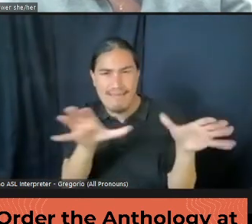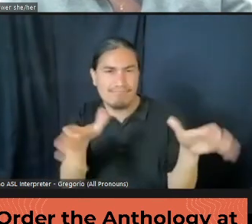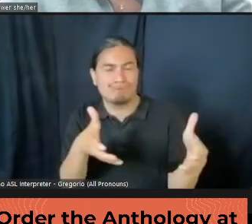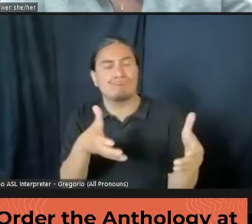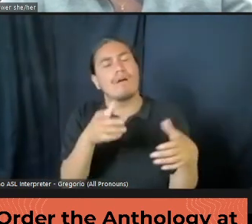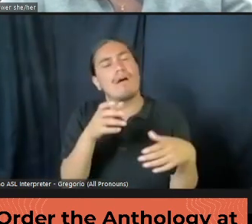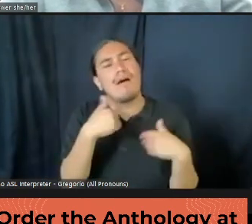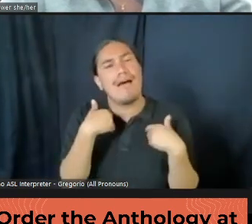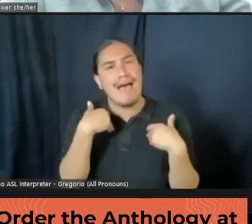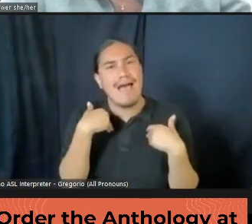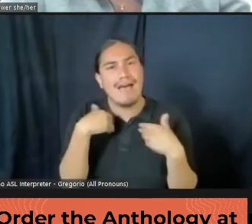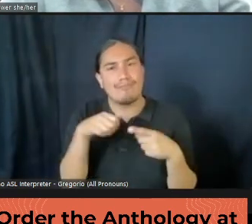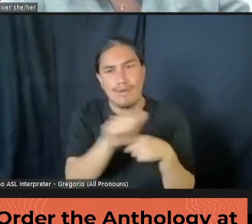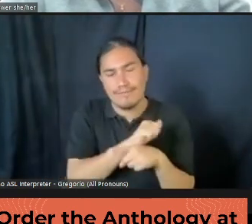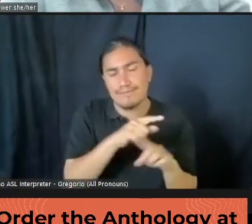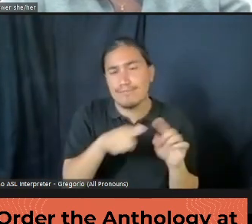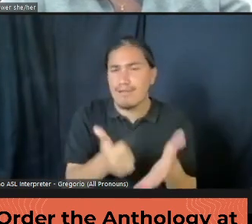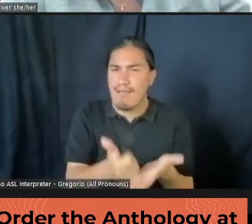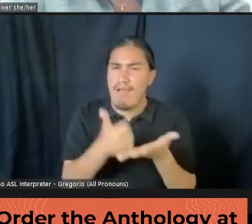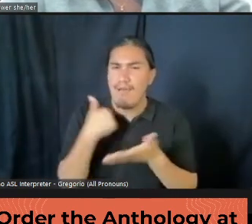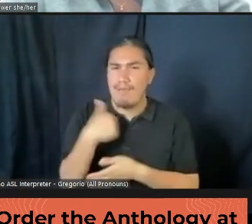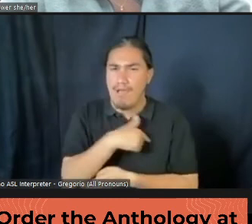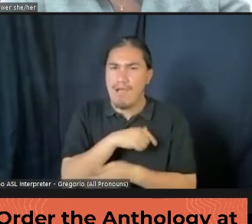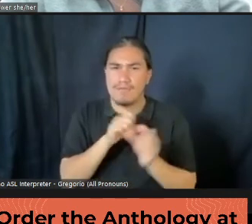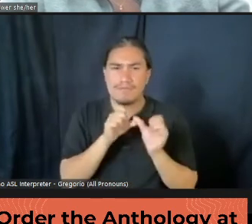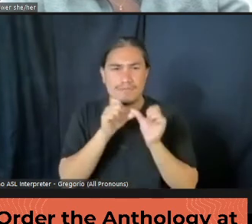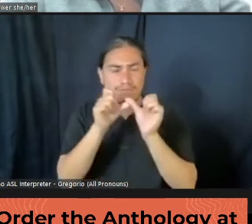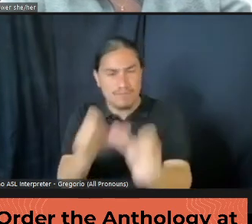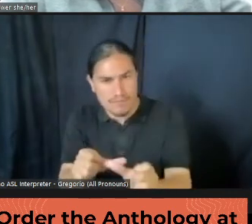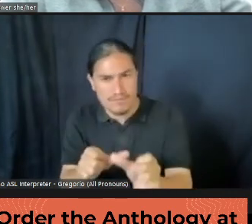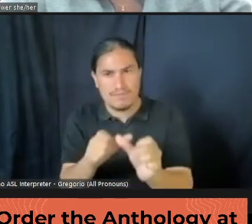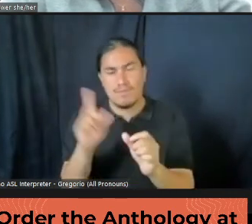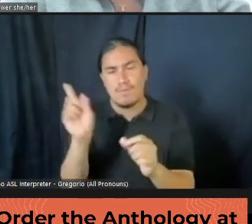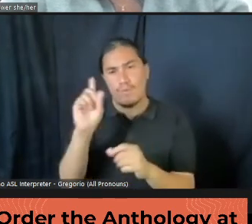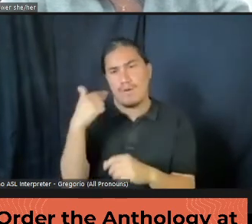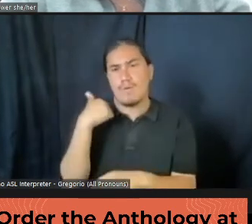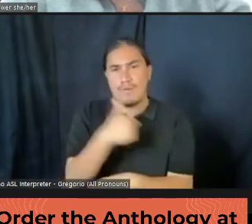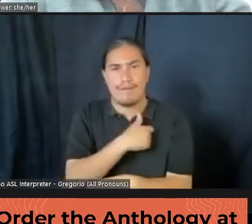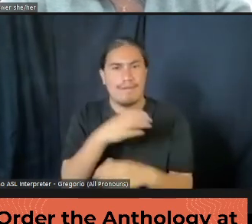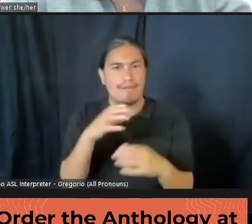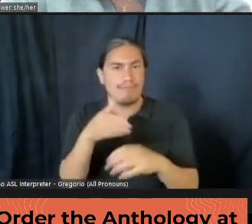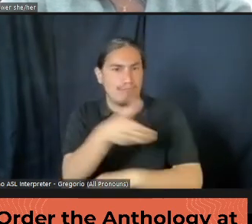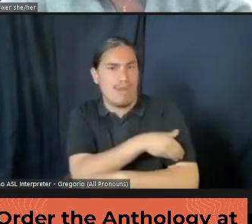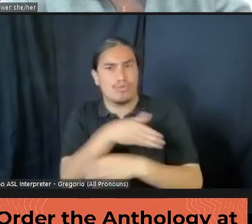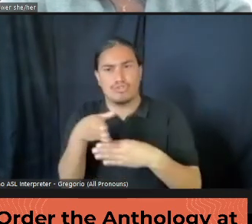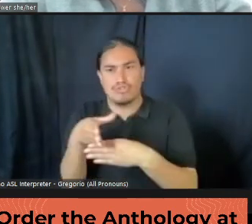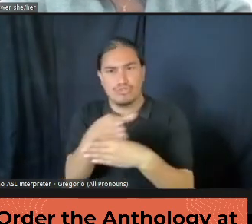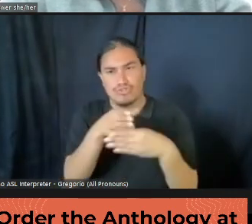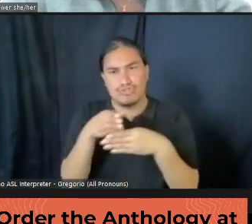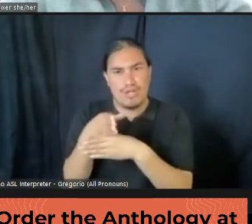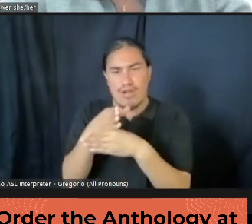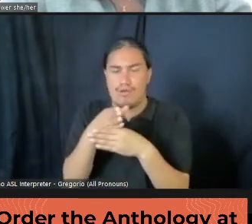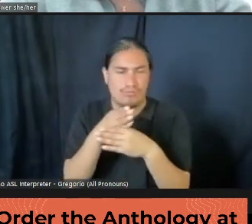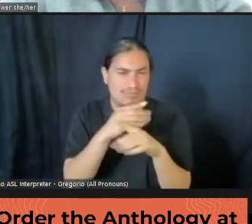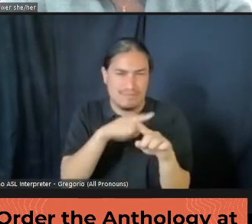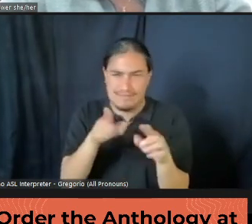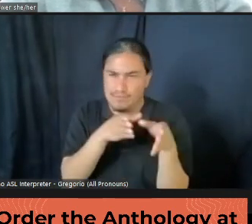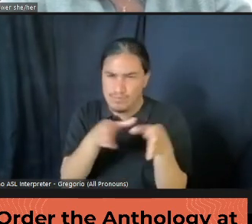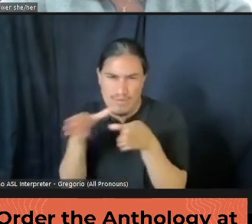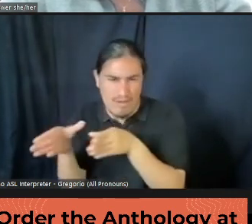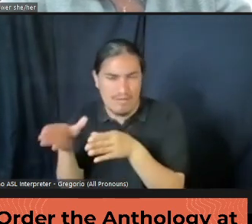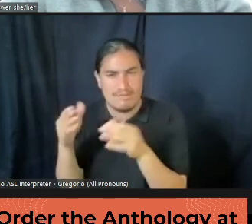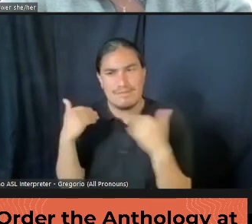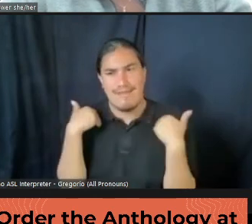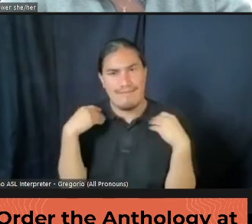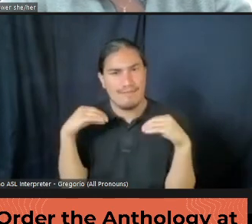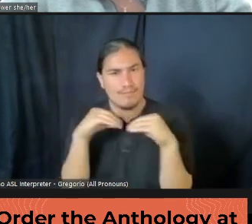that helped us move towards a theater field where resources and power are shared equitably in all directions, contributing to a more just